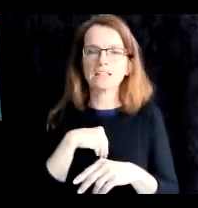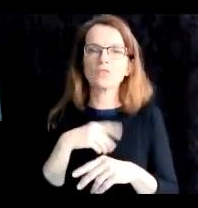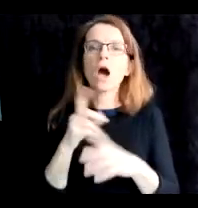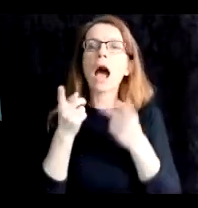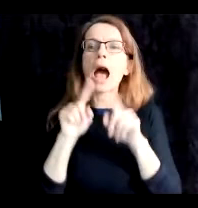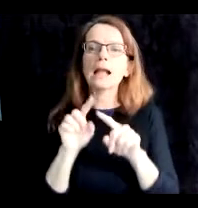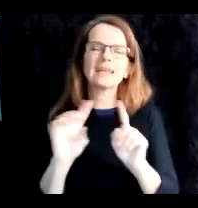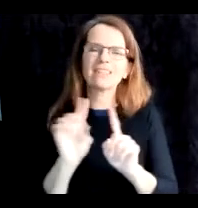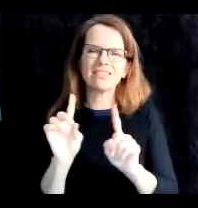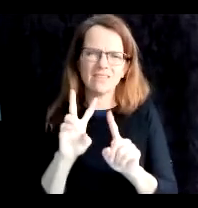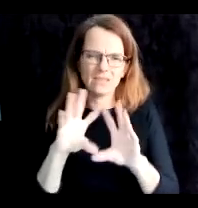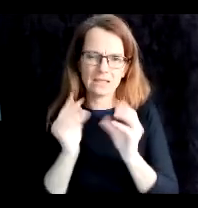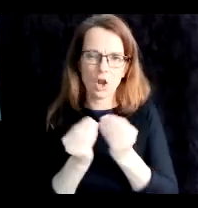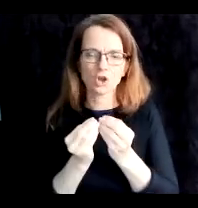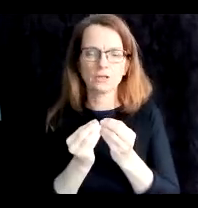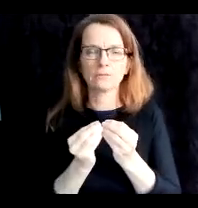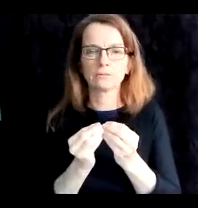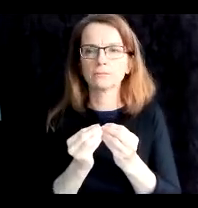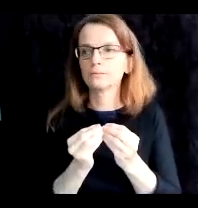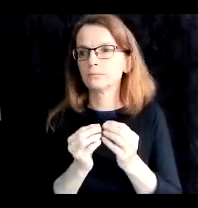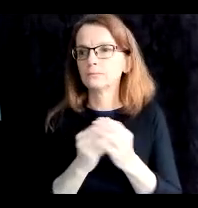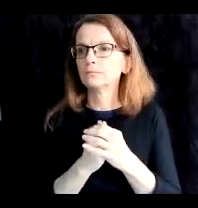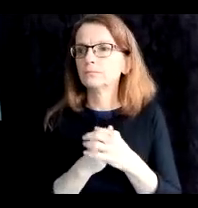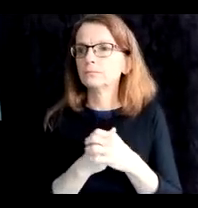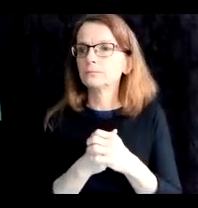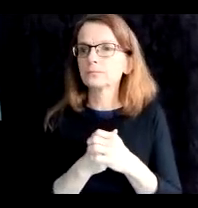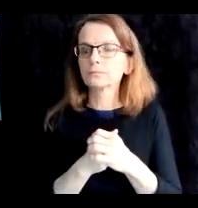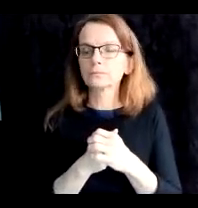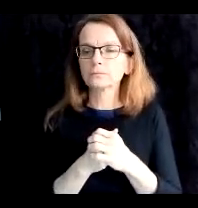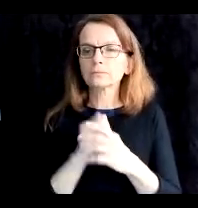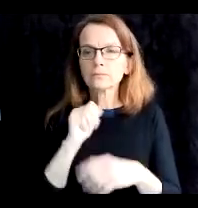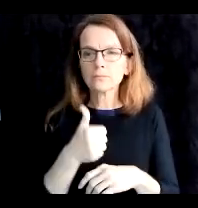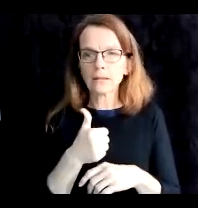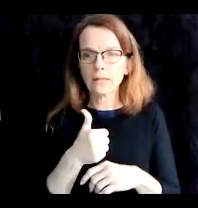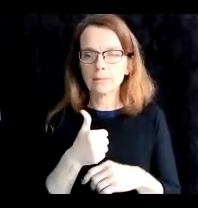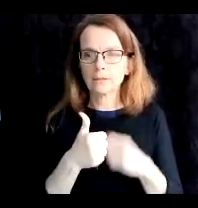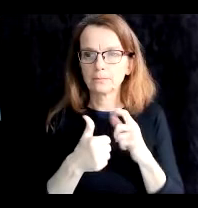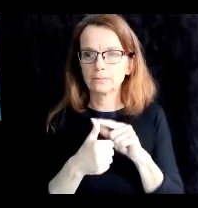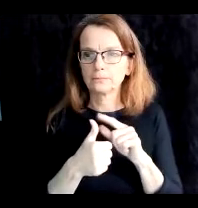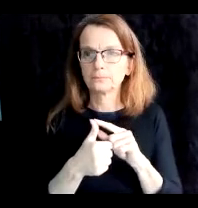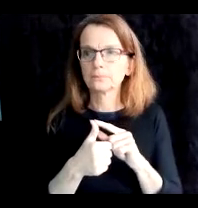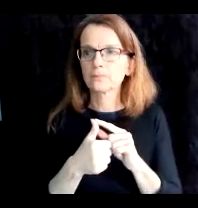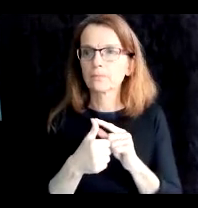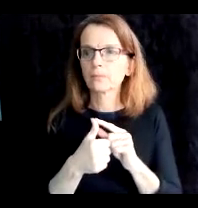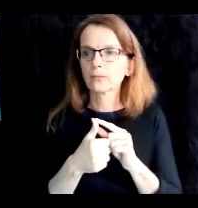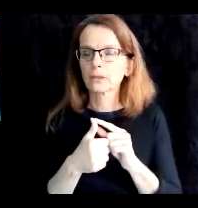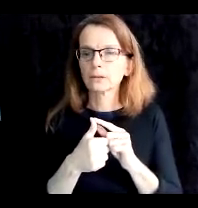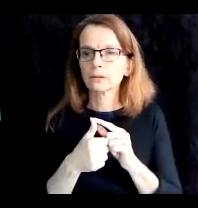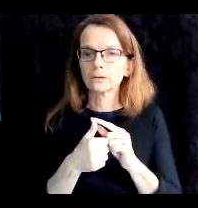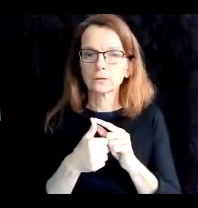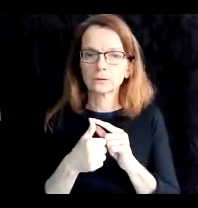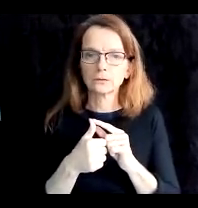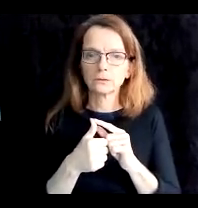I think they are a bit wrong. First one is citizenship and civic education is a kind of partisan